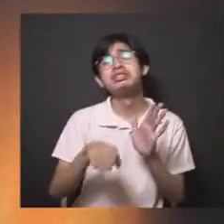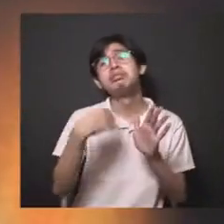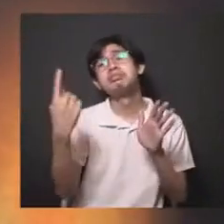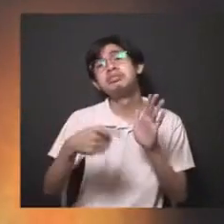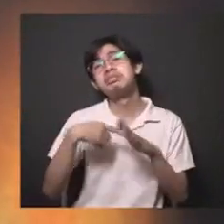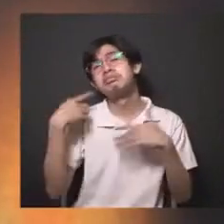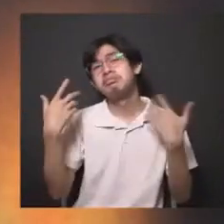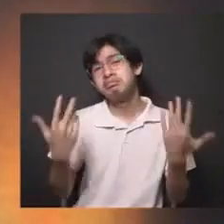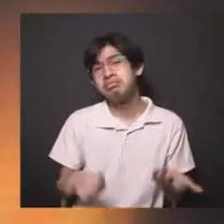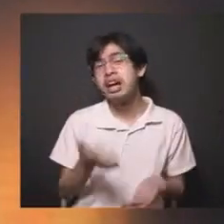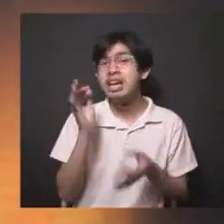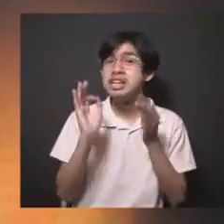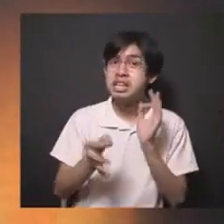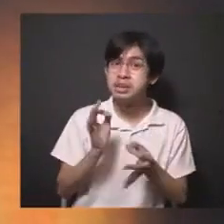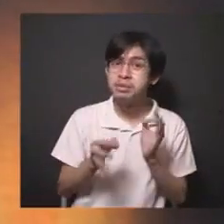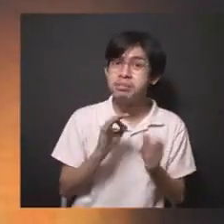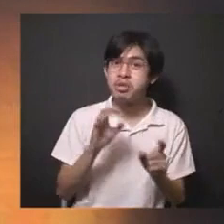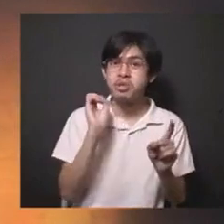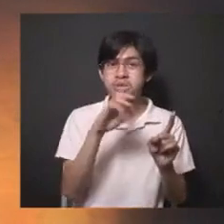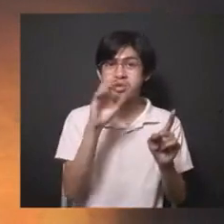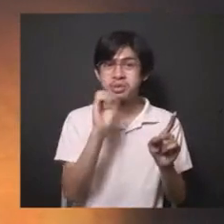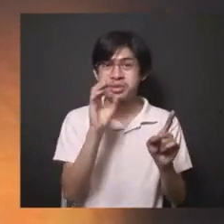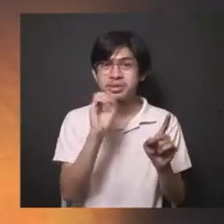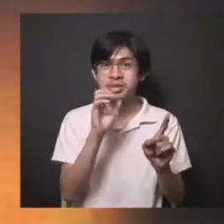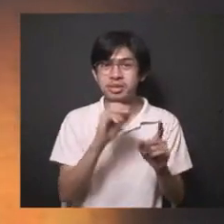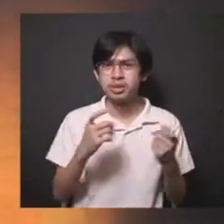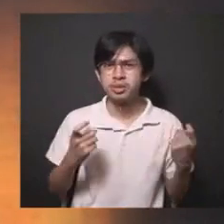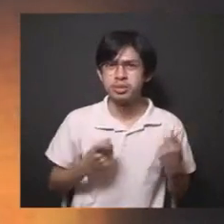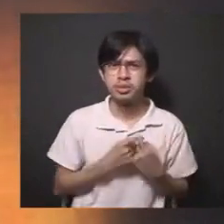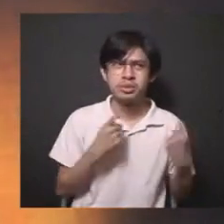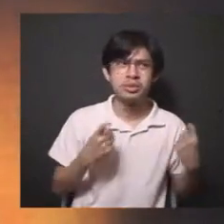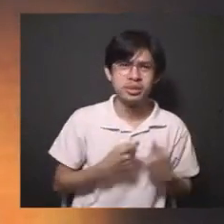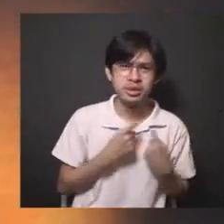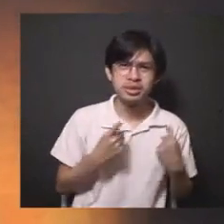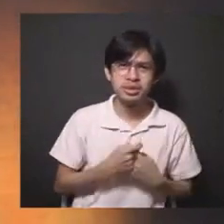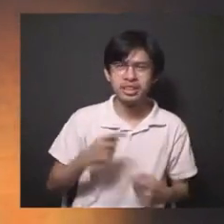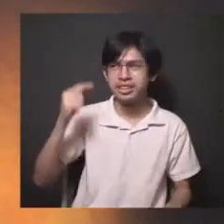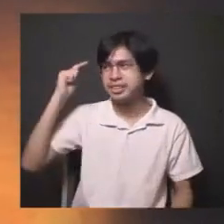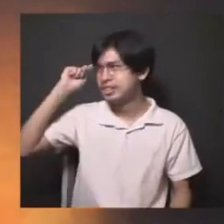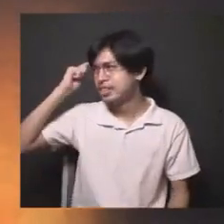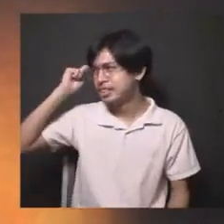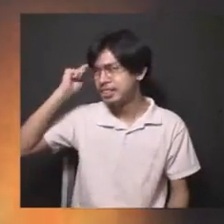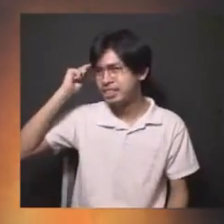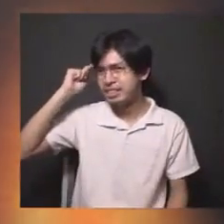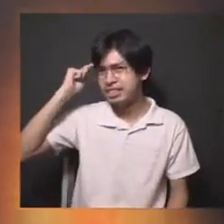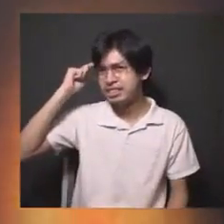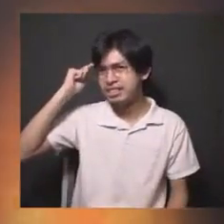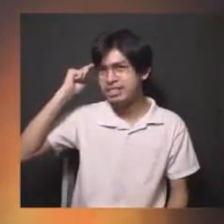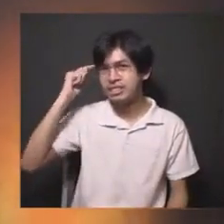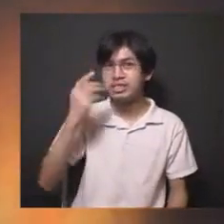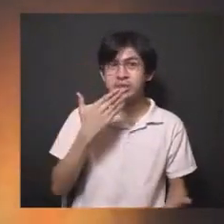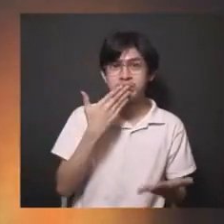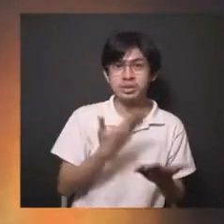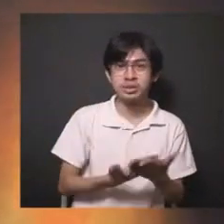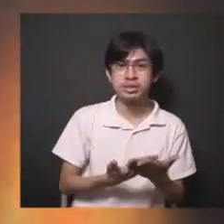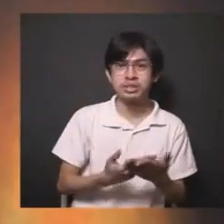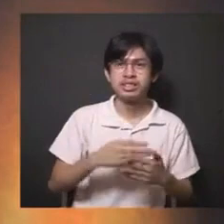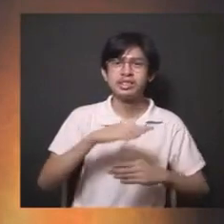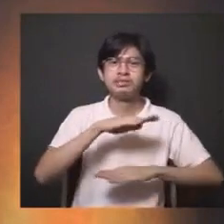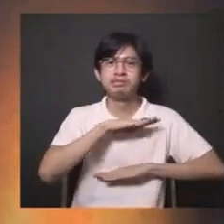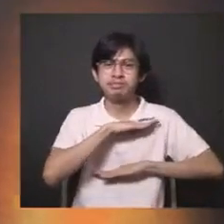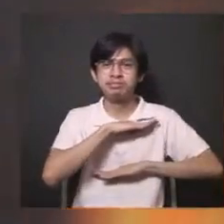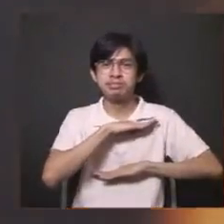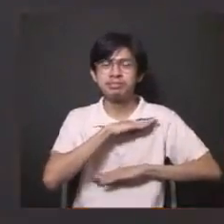exposed to sin and we think that, you know, it's good, and when we try to cover it up and we try to convince ourselves it's